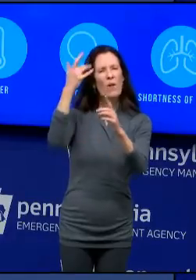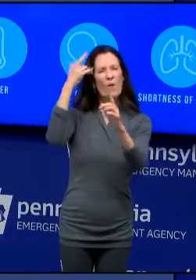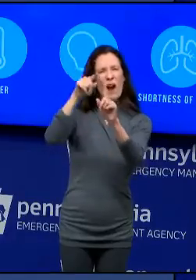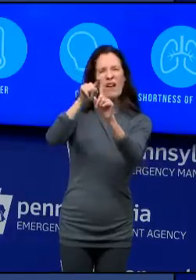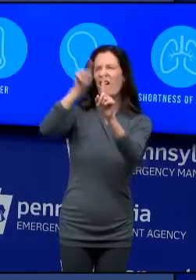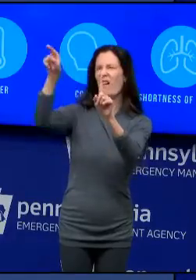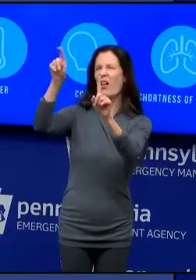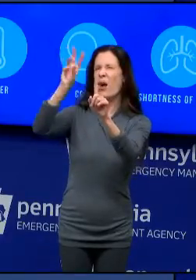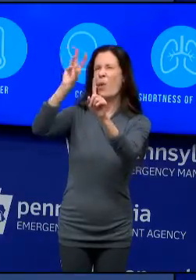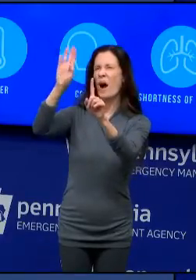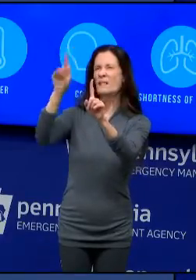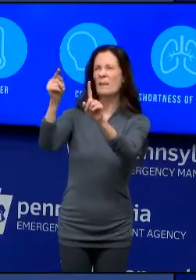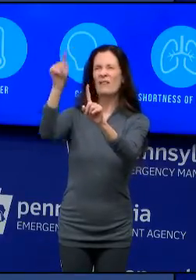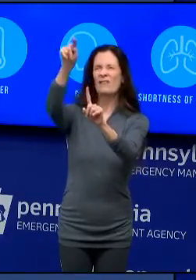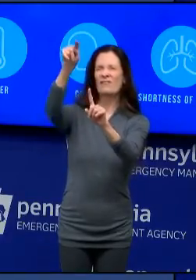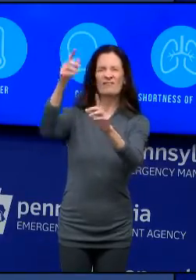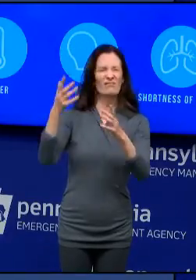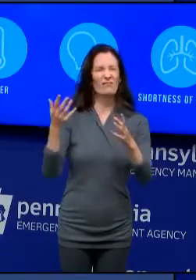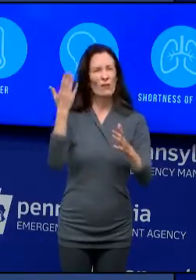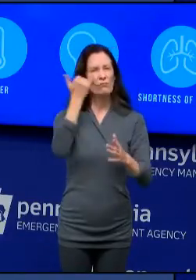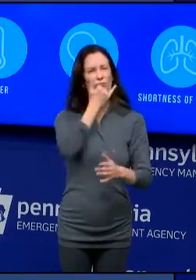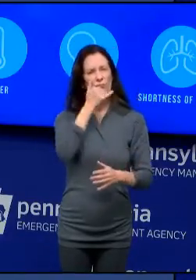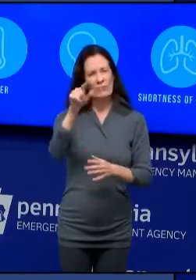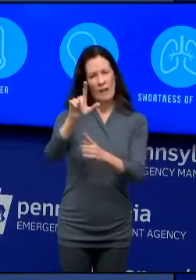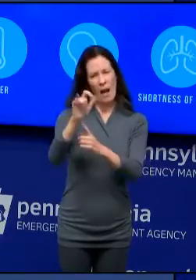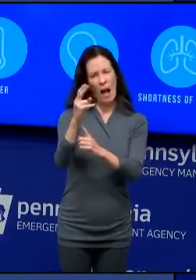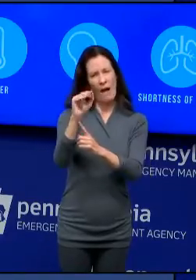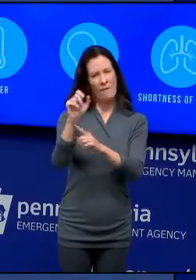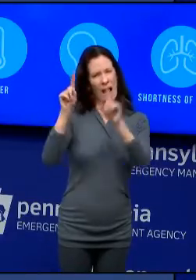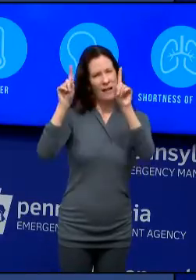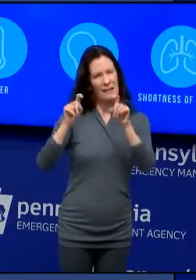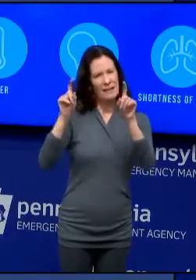throughout Northeast Pennsylvania. And so, as we had